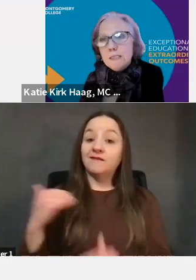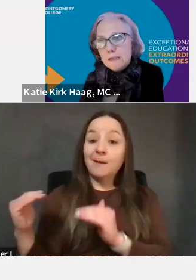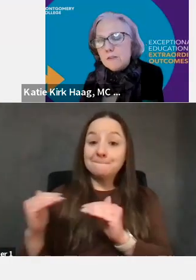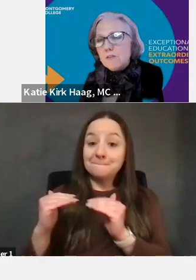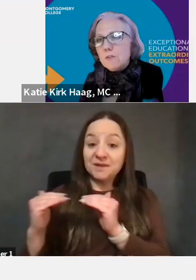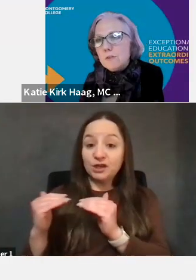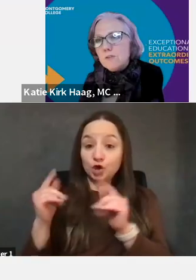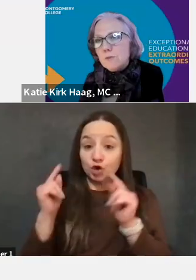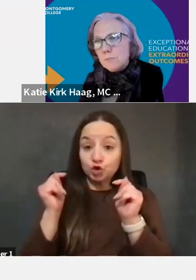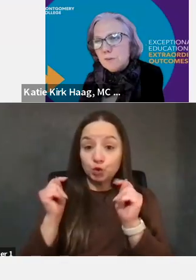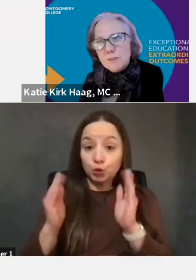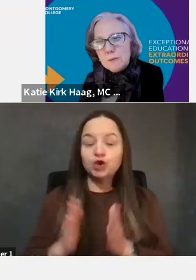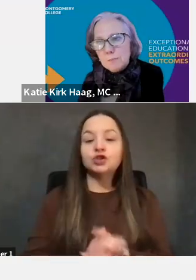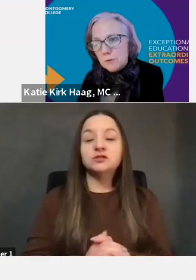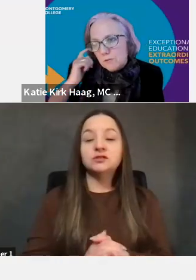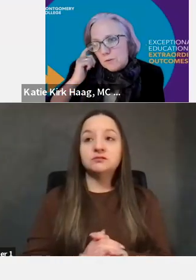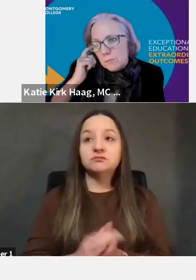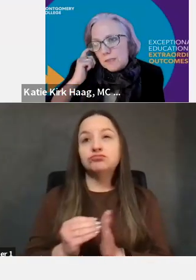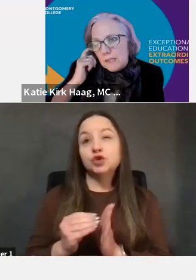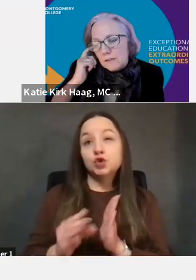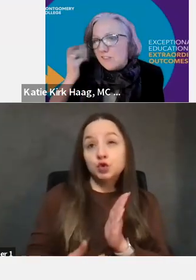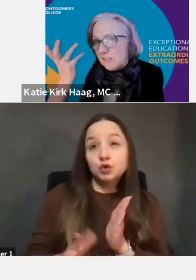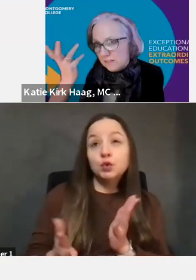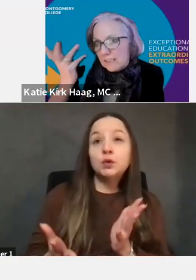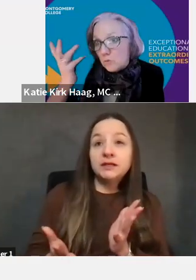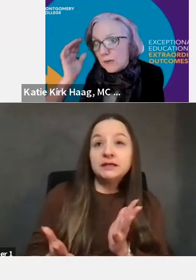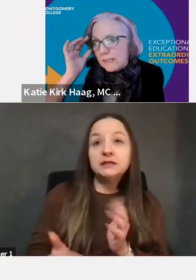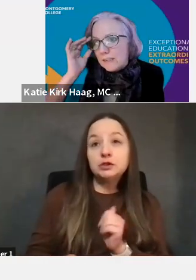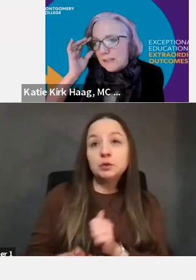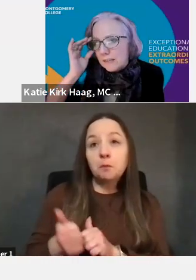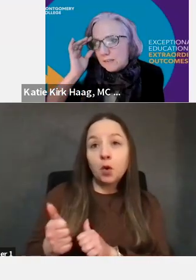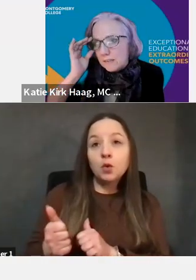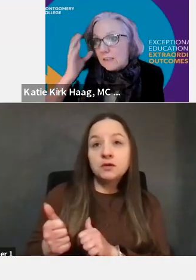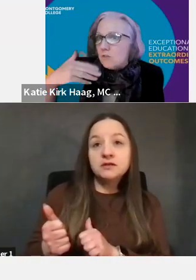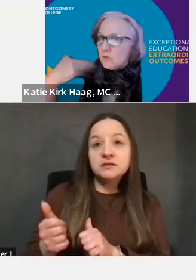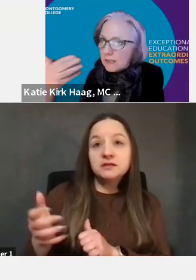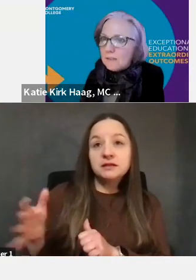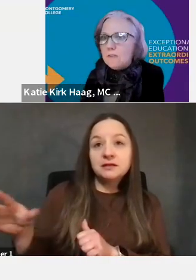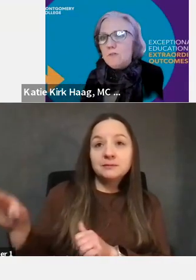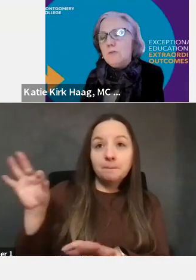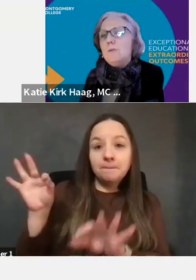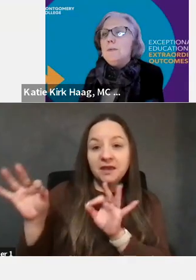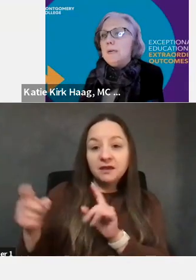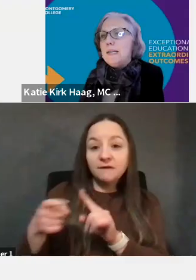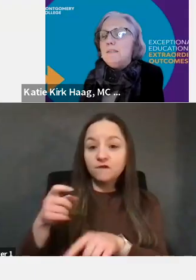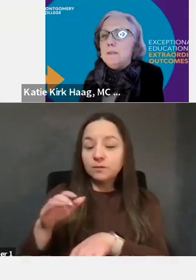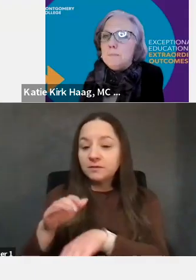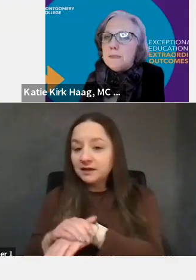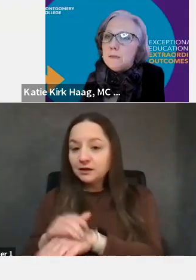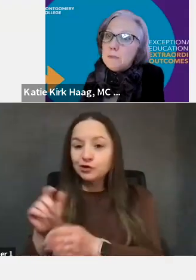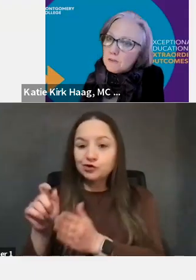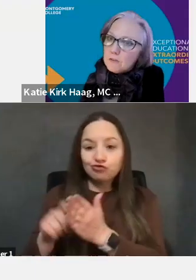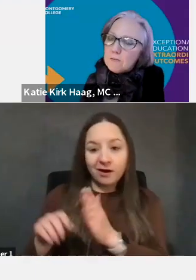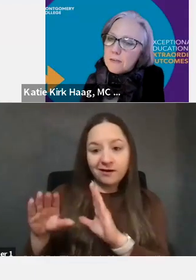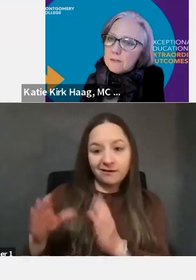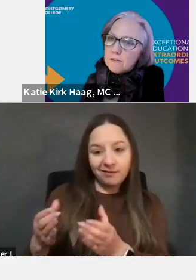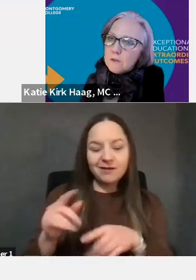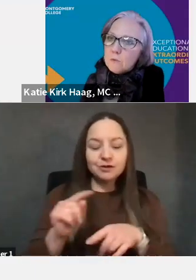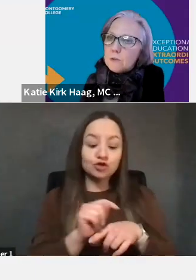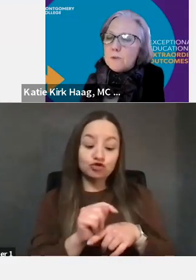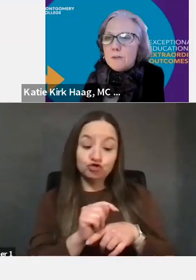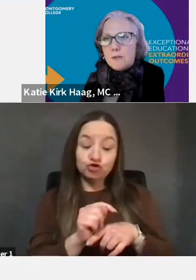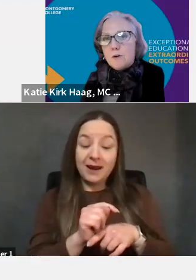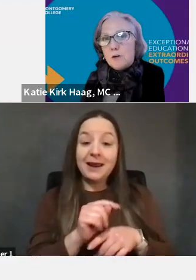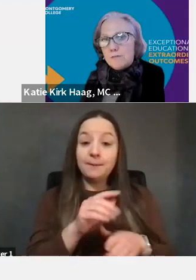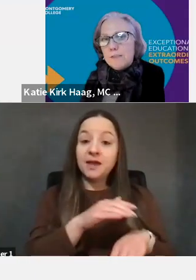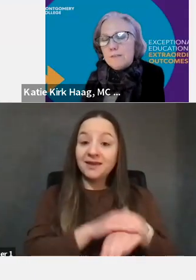tutors. Again, they're students who have mostly been pulled from the English/writing classes and trained in tutoring by some English faculty